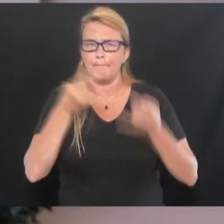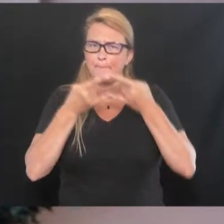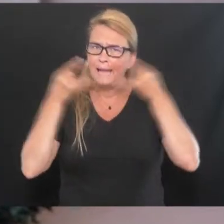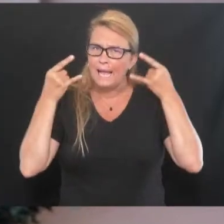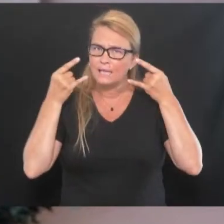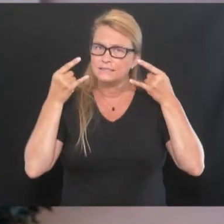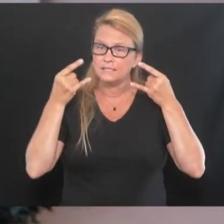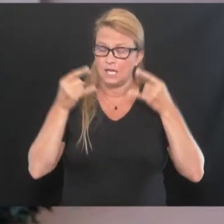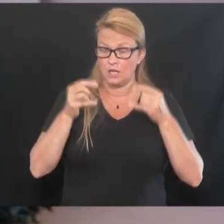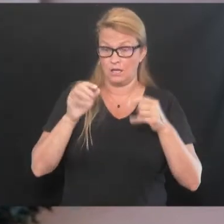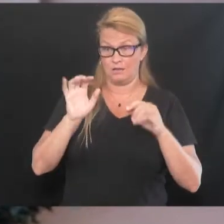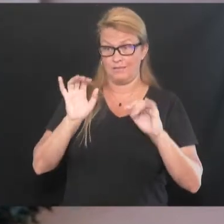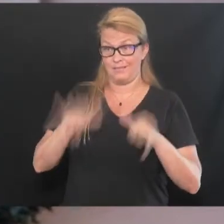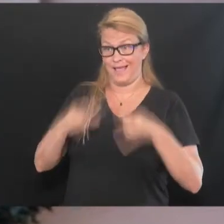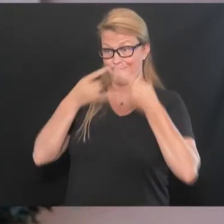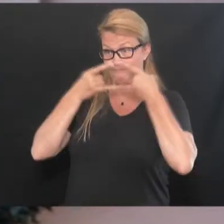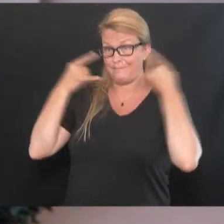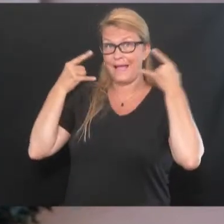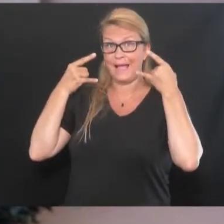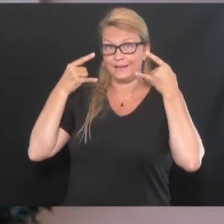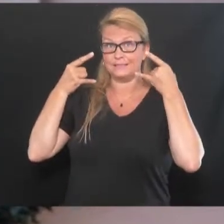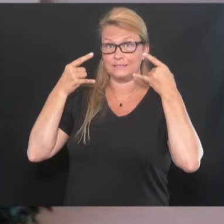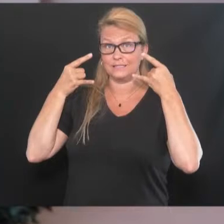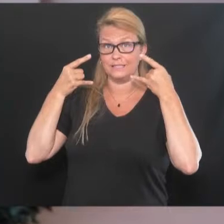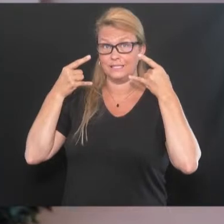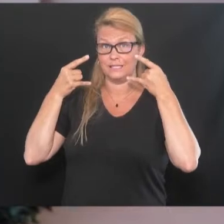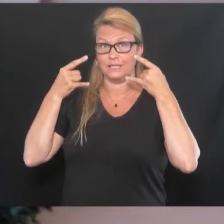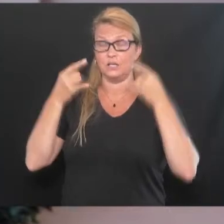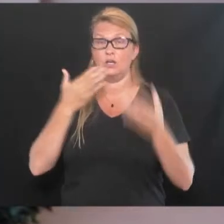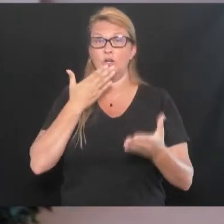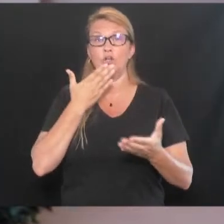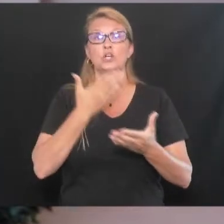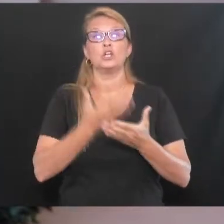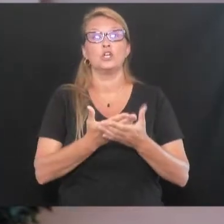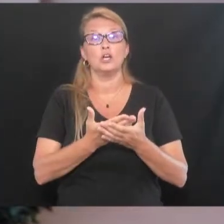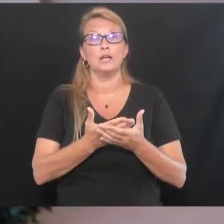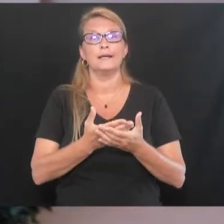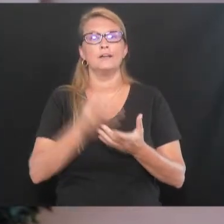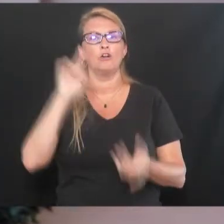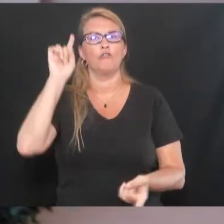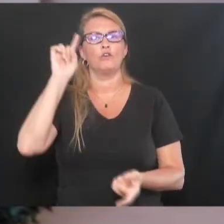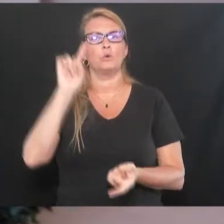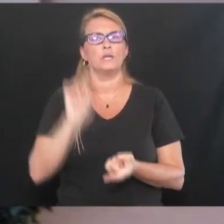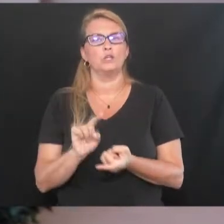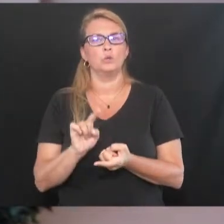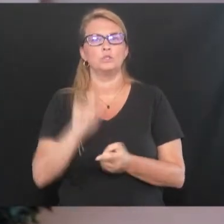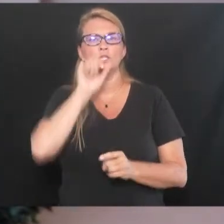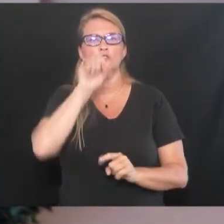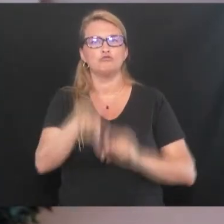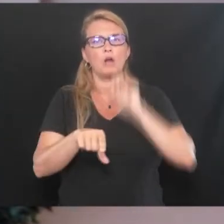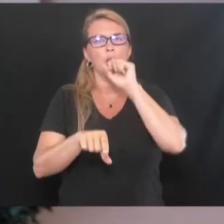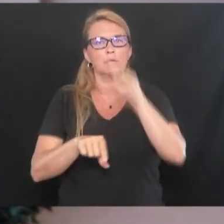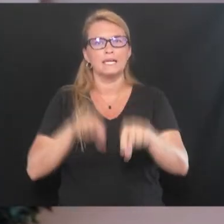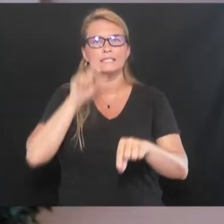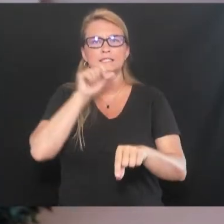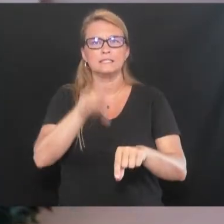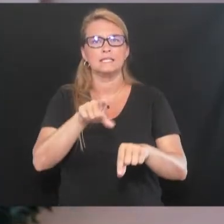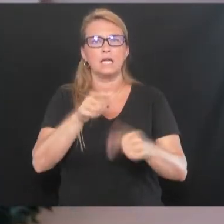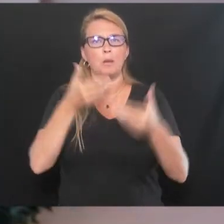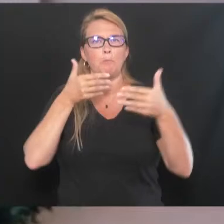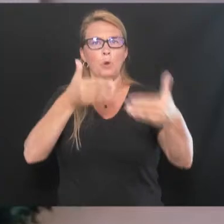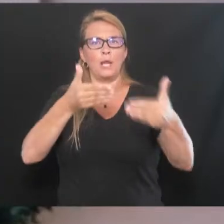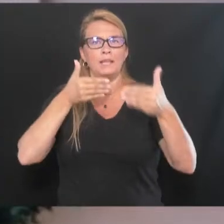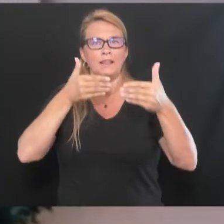with this particular variant are good about reducing the droplets and the concentration of the virus